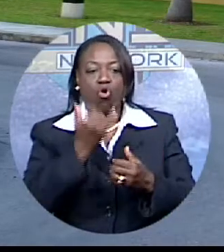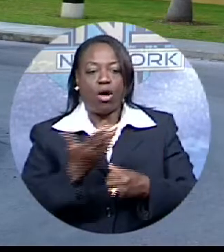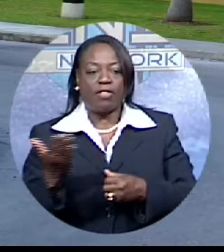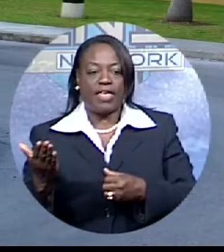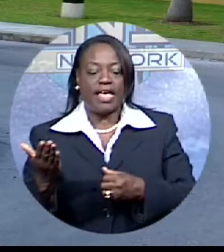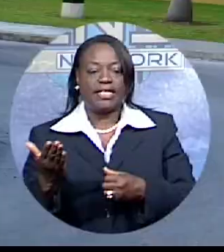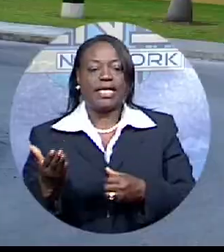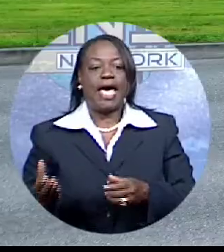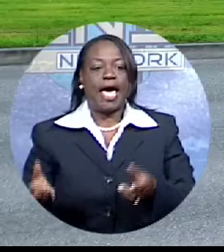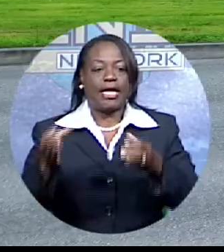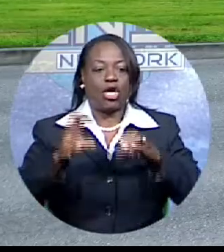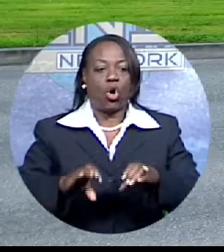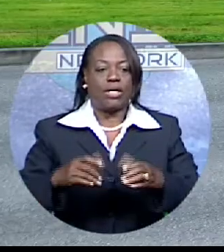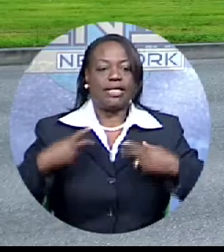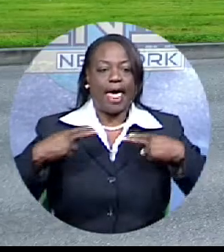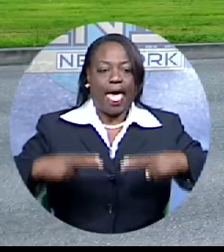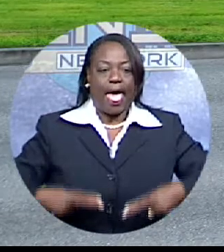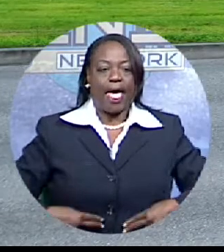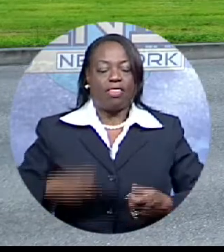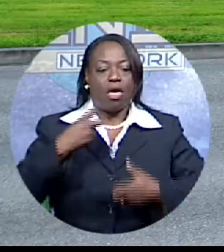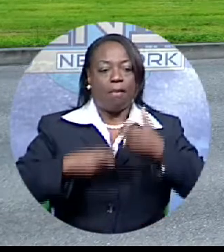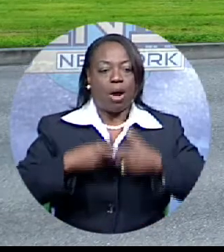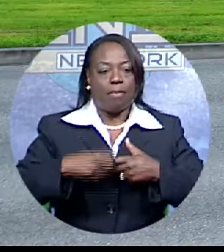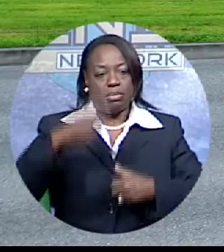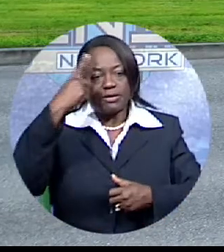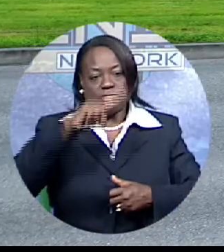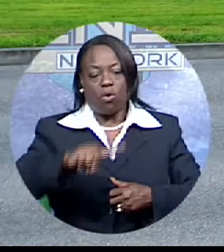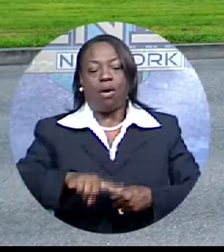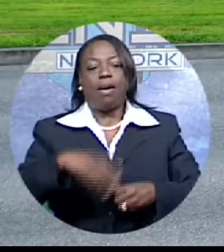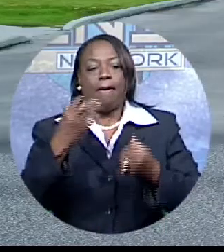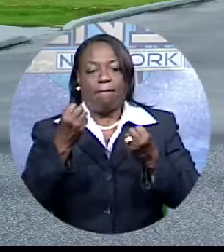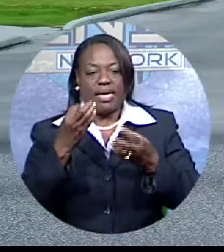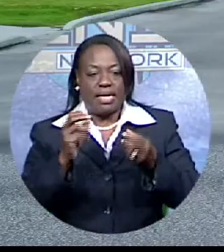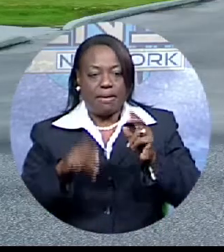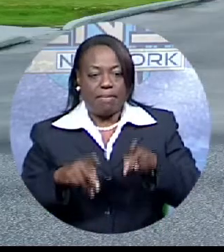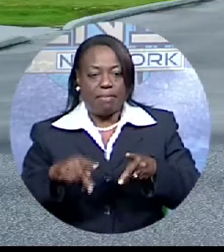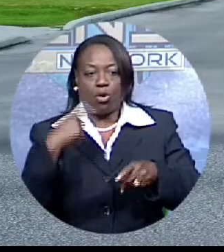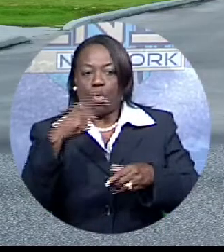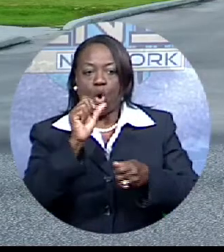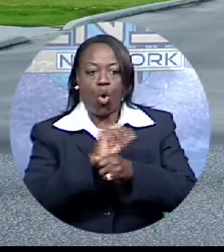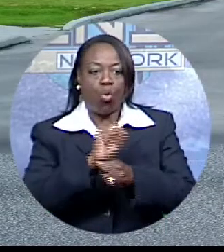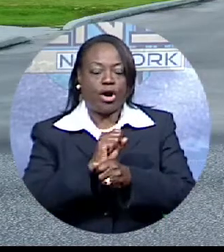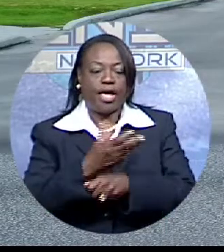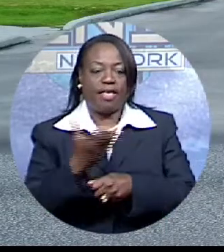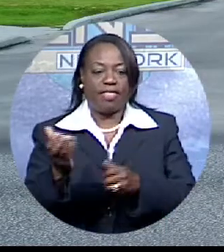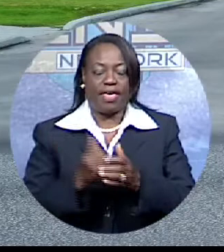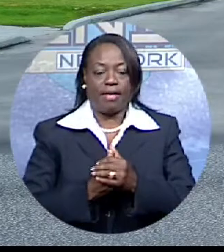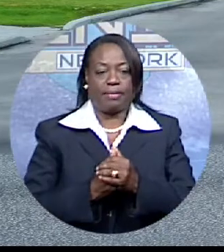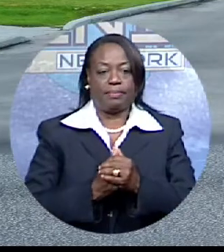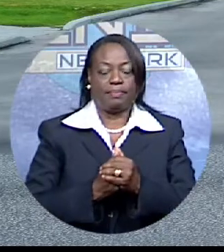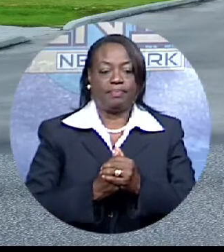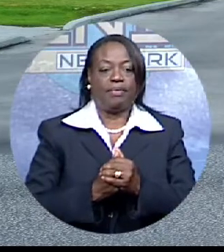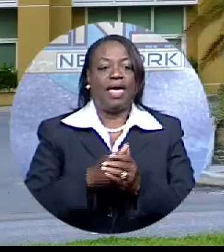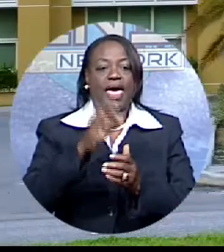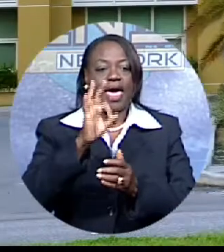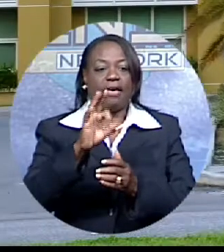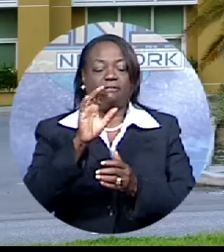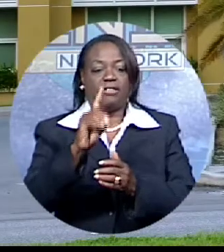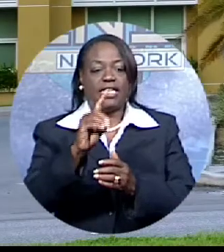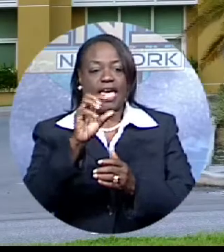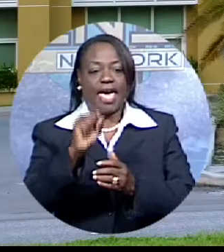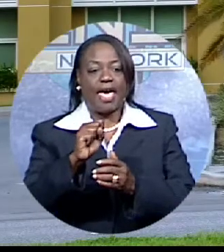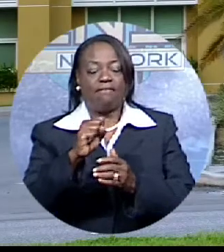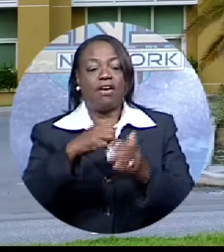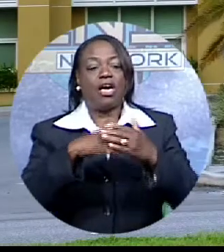caused health problems for several employees. The contract for that building was awarded to FES Construction for